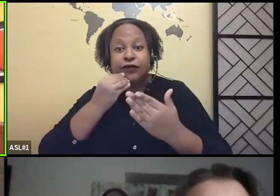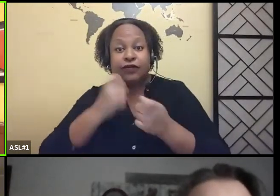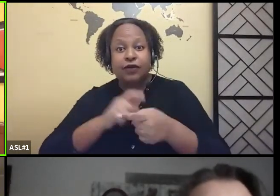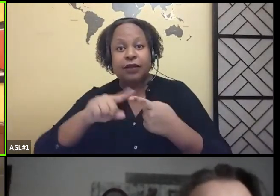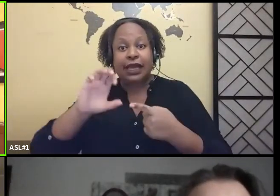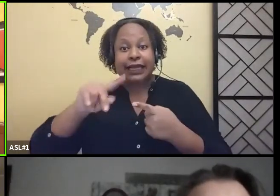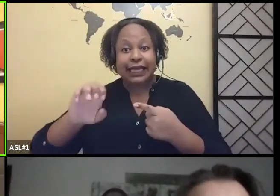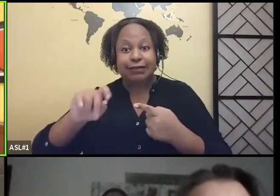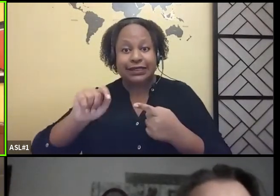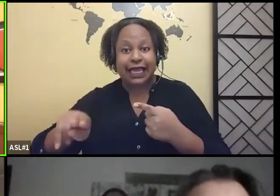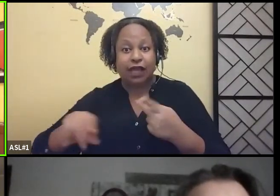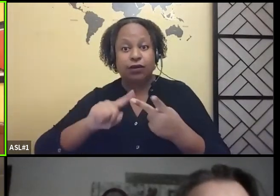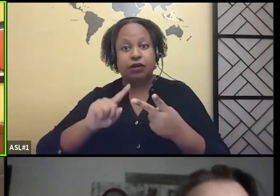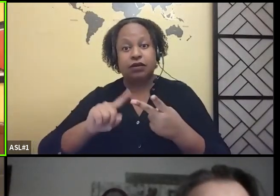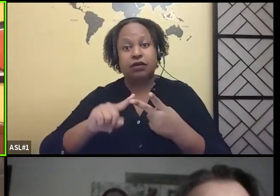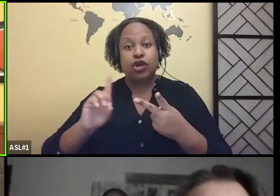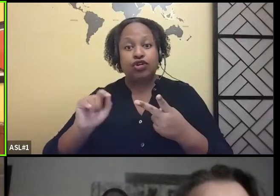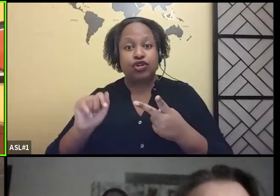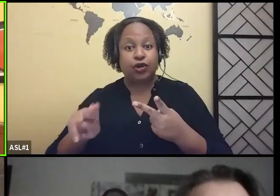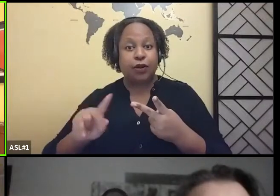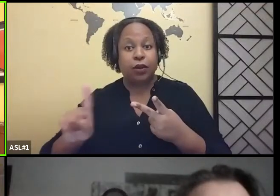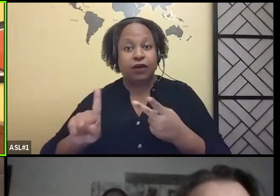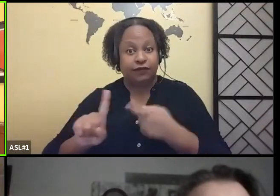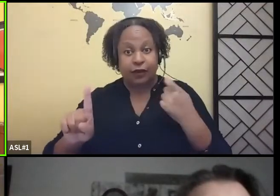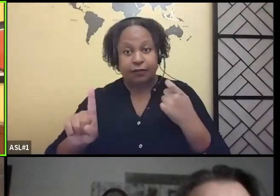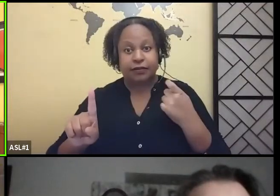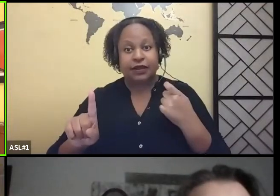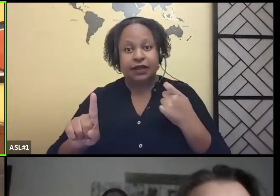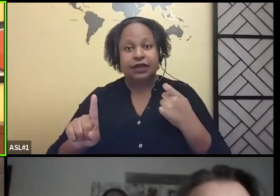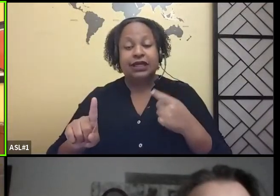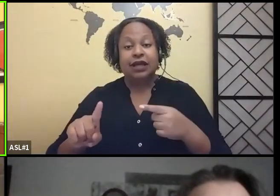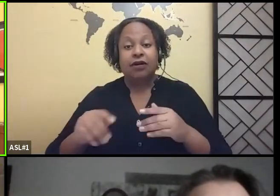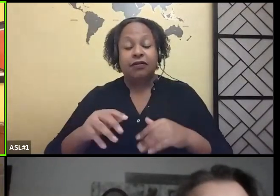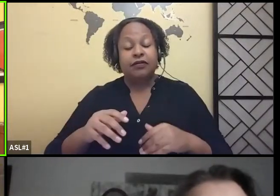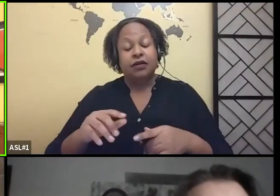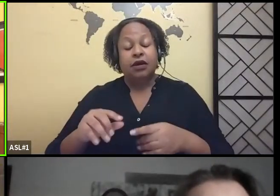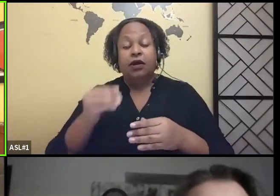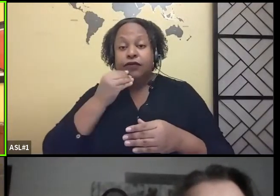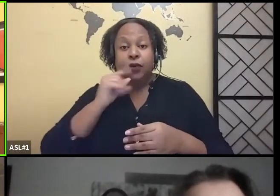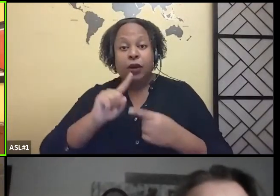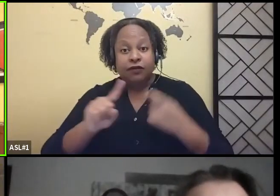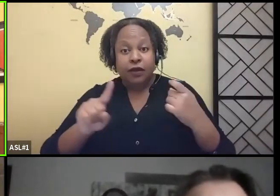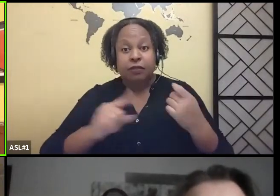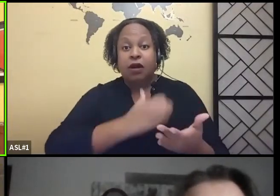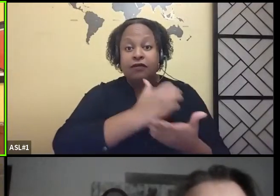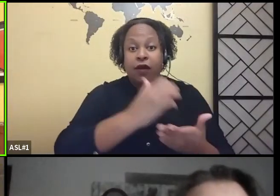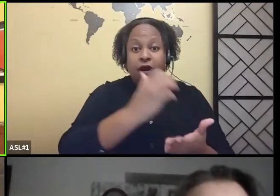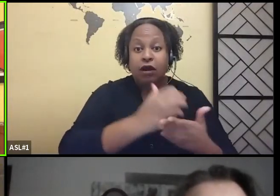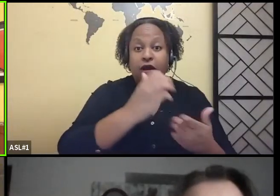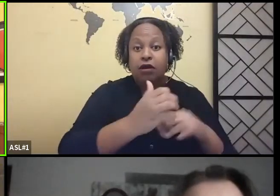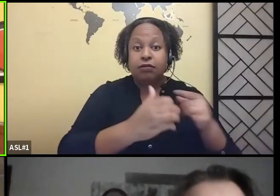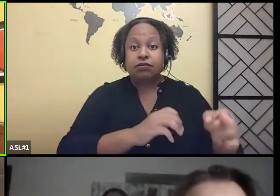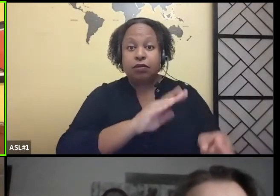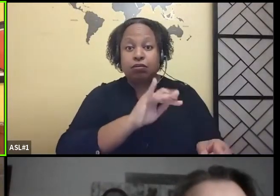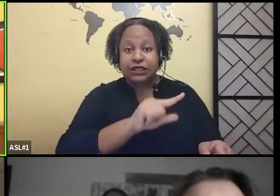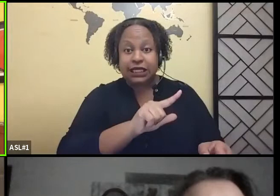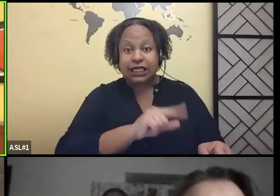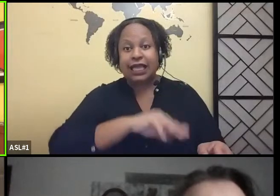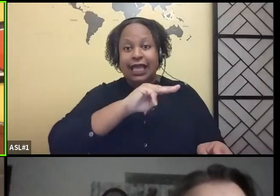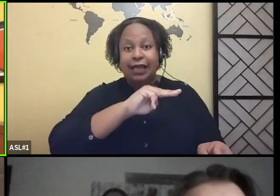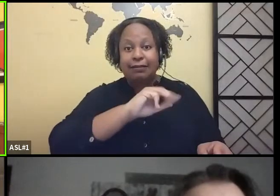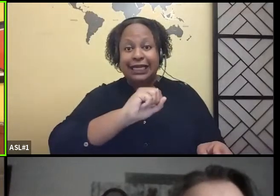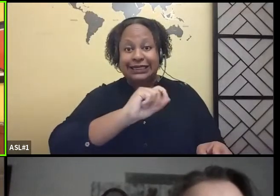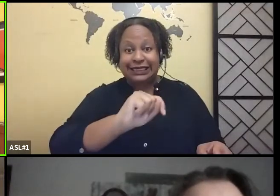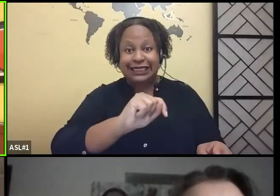coming from the MST farms in Brazil. Yes. So the MST is